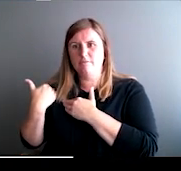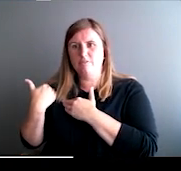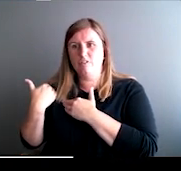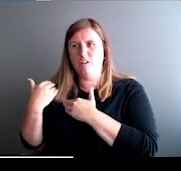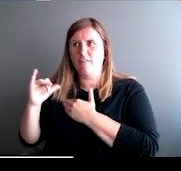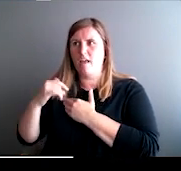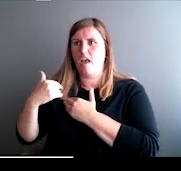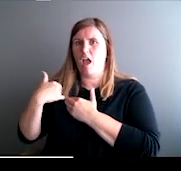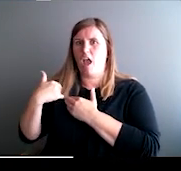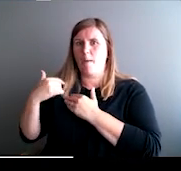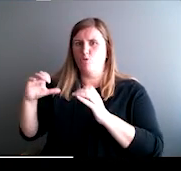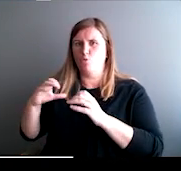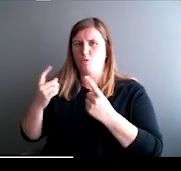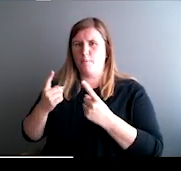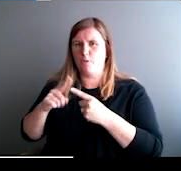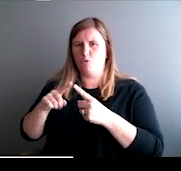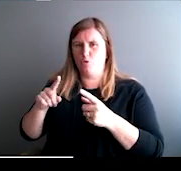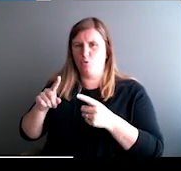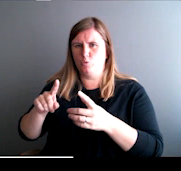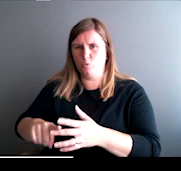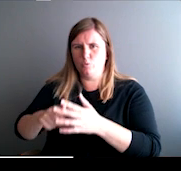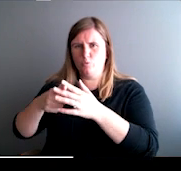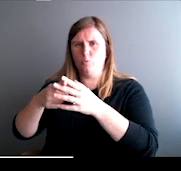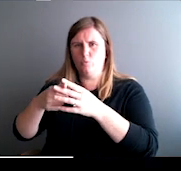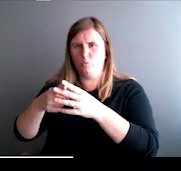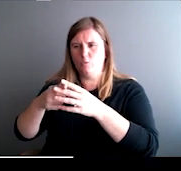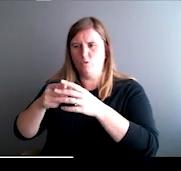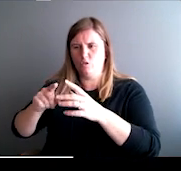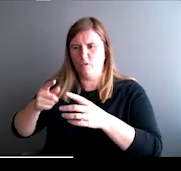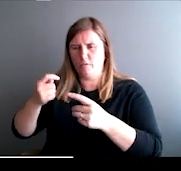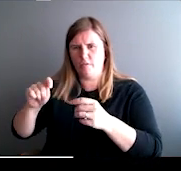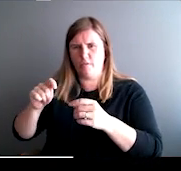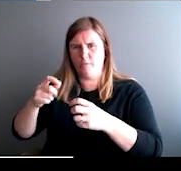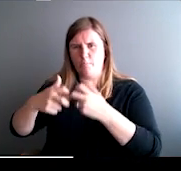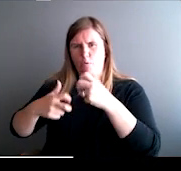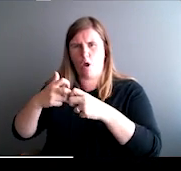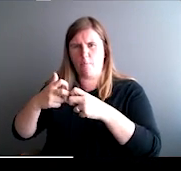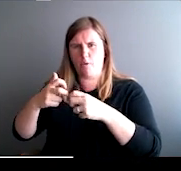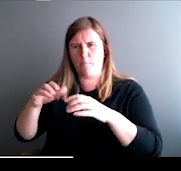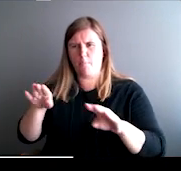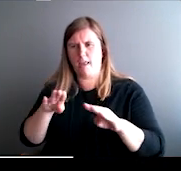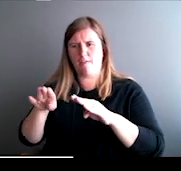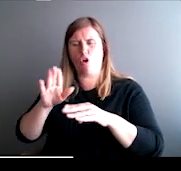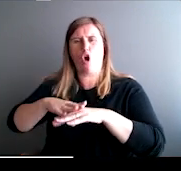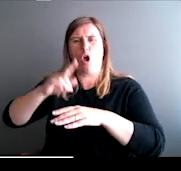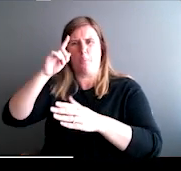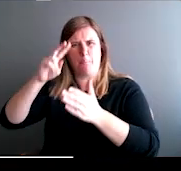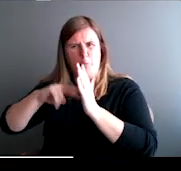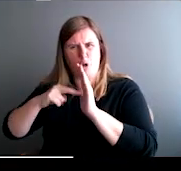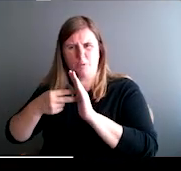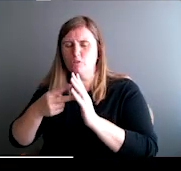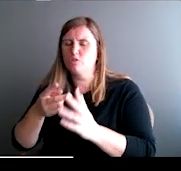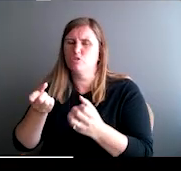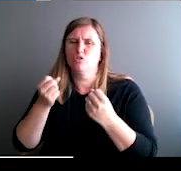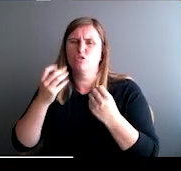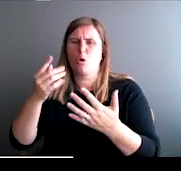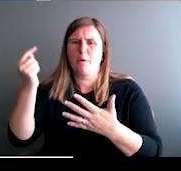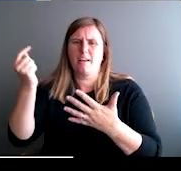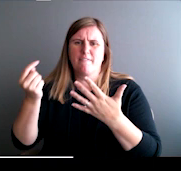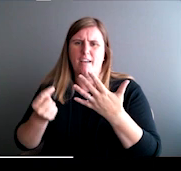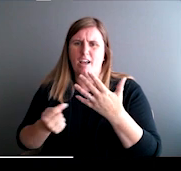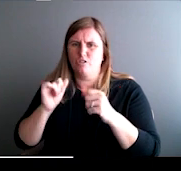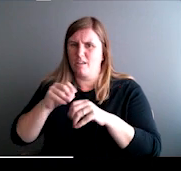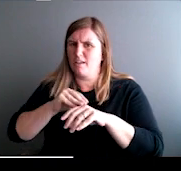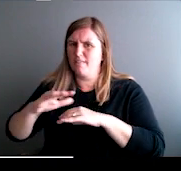doing something to evoke the problematic behavior on purpose, as they say. There are so many factors that can affect